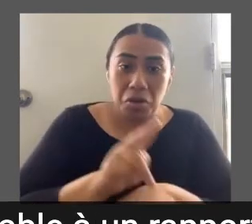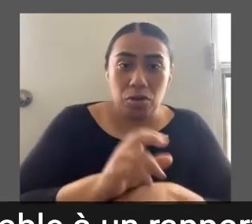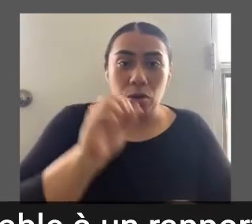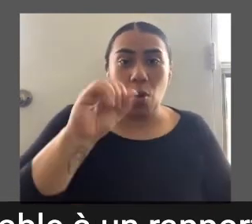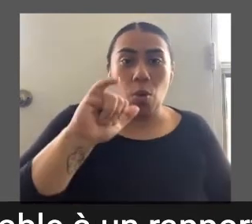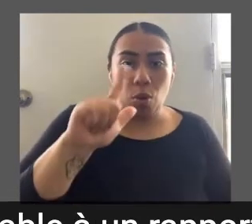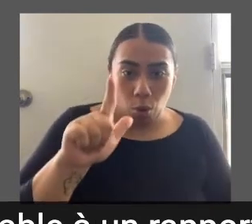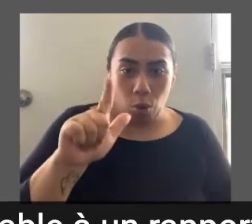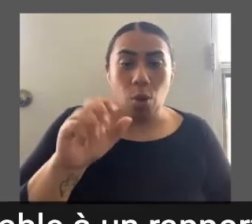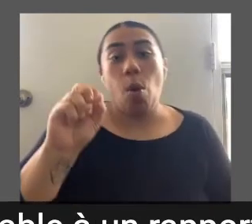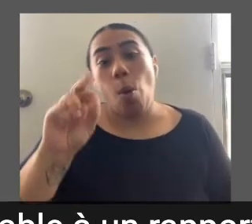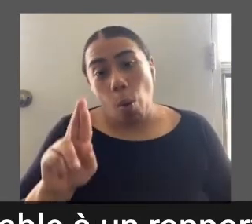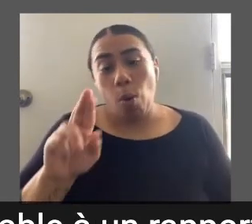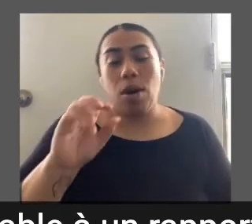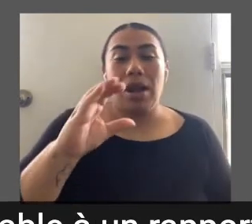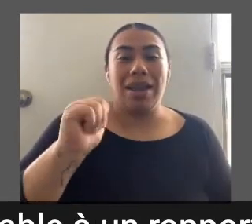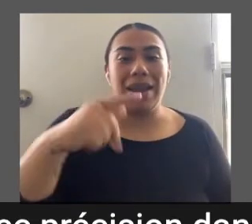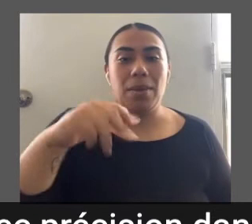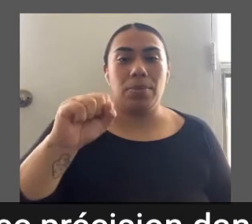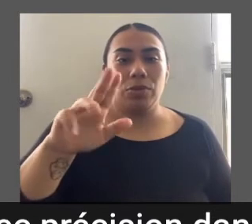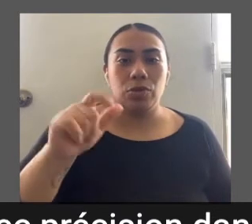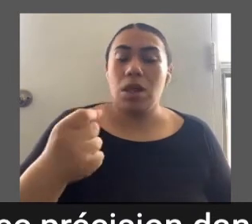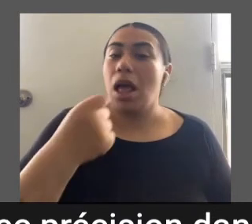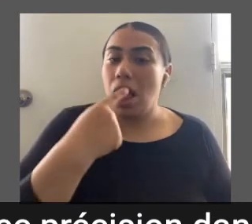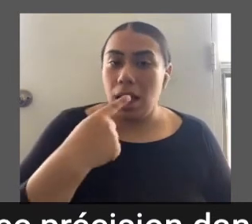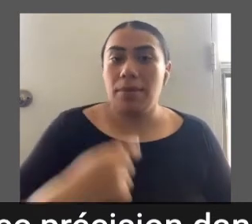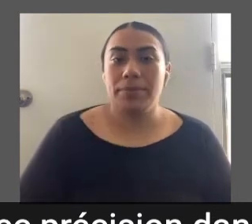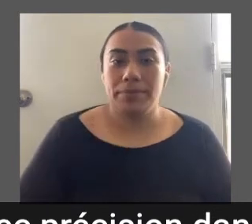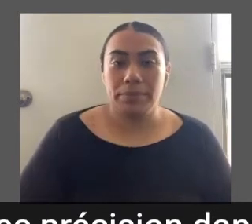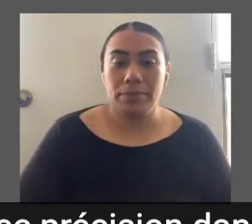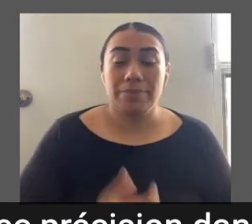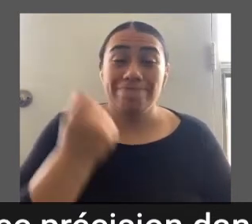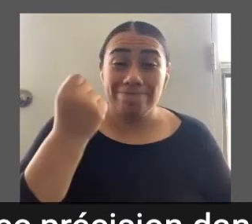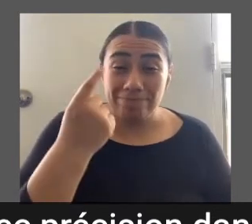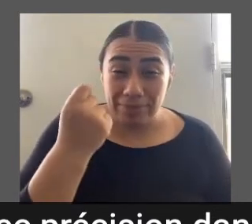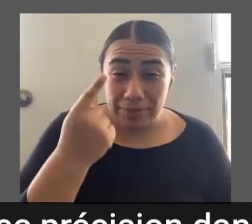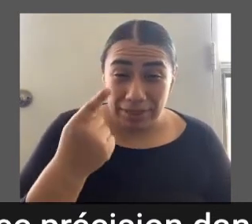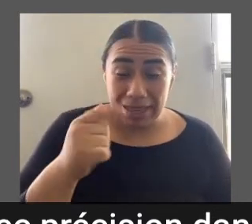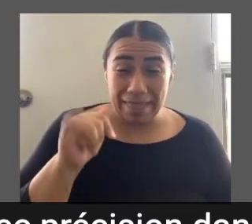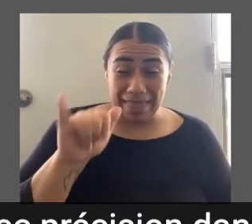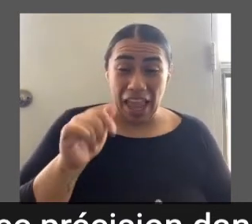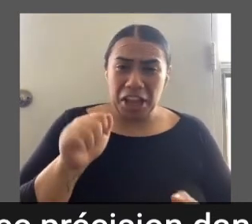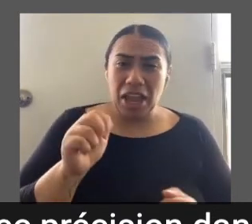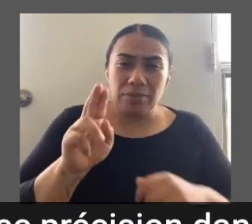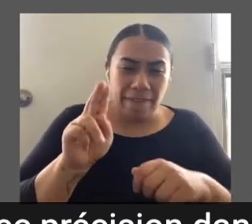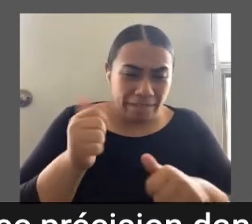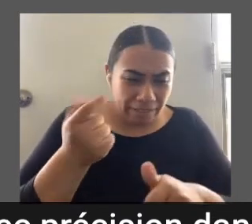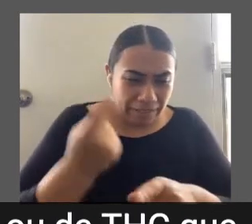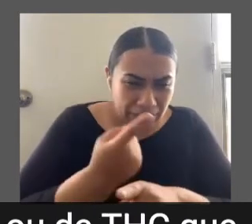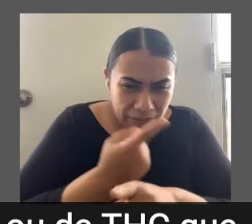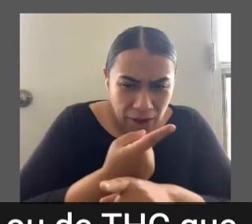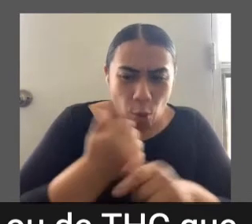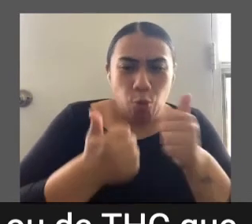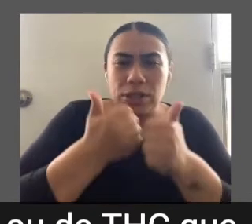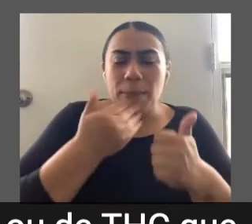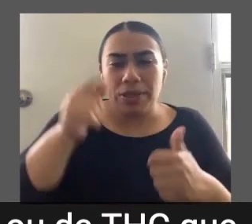or ingestible food oil at a set ratio. Because the product is accurately extracted and distributed in the oil, you know the